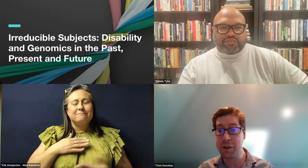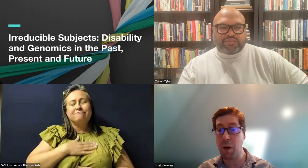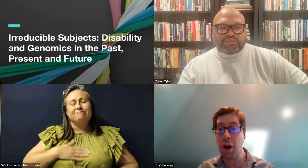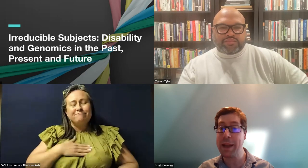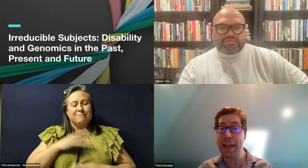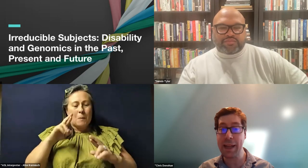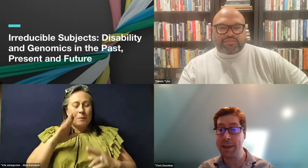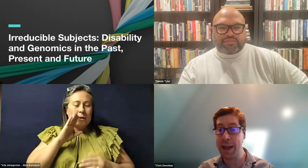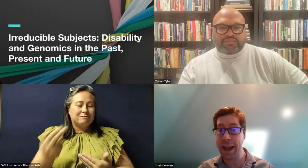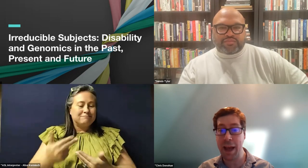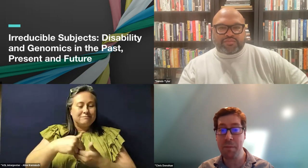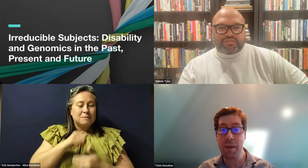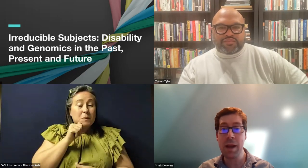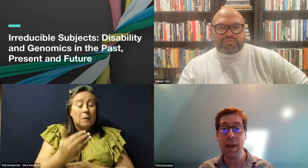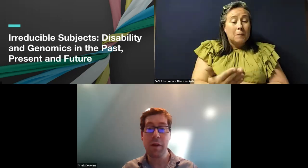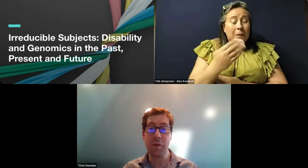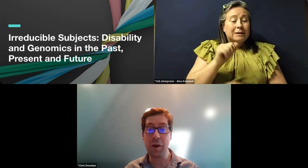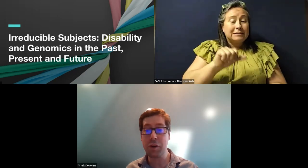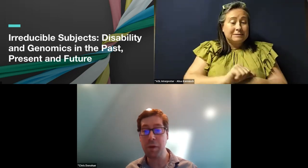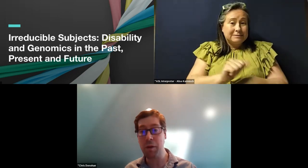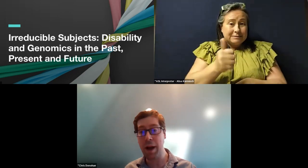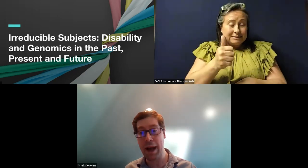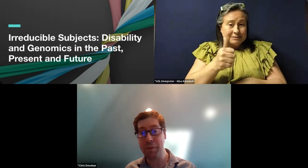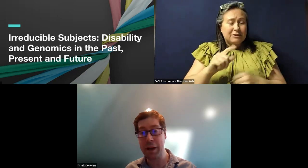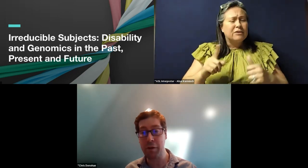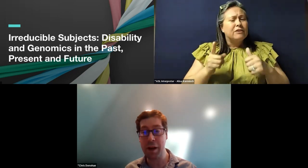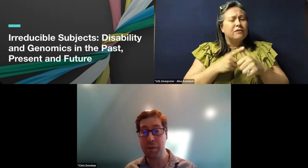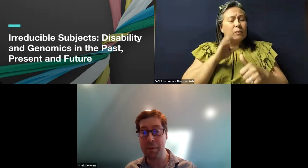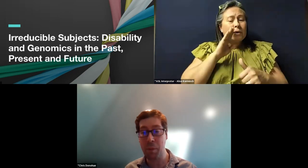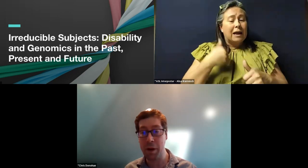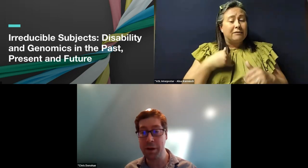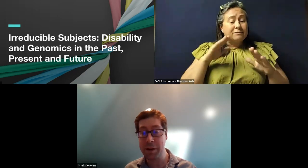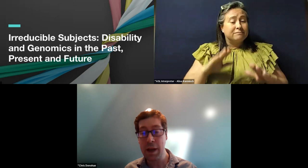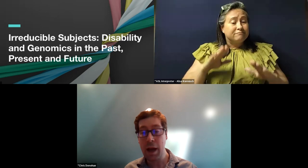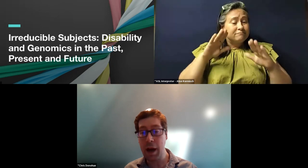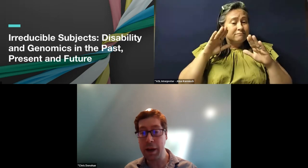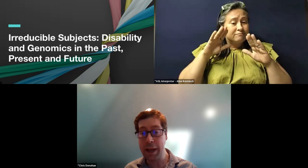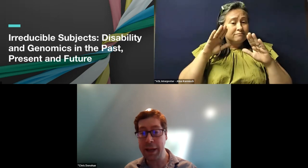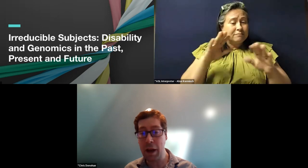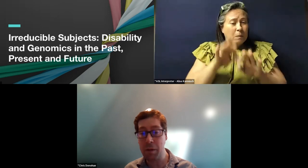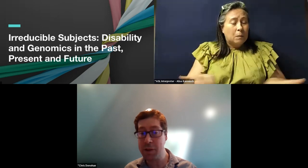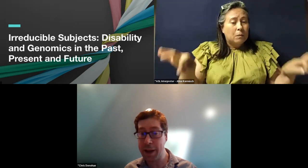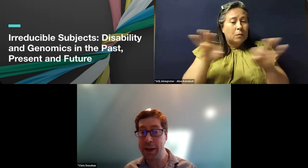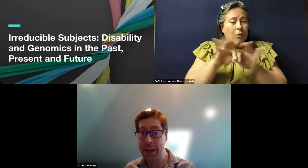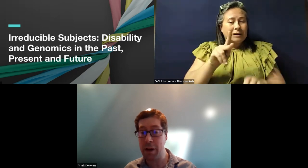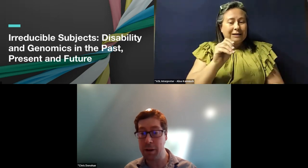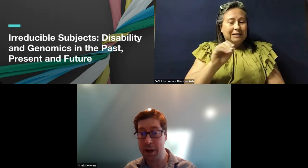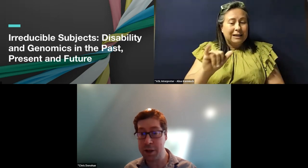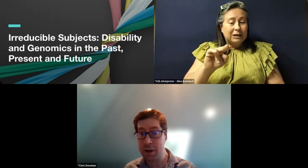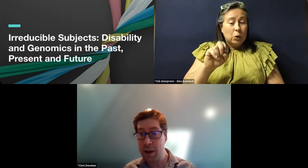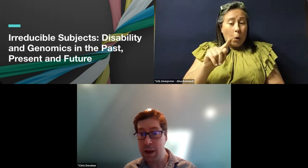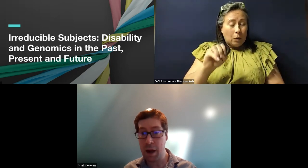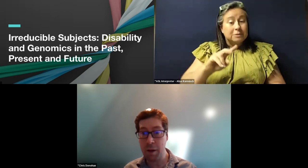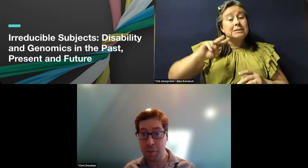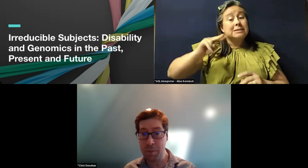us, uh, tomorrow beginning at 10 a.m. First, we will have an incredibly important, uh, keynote, second keynote